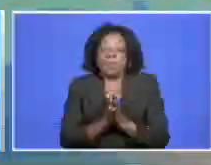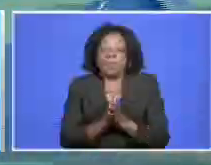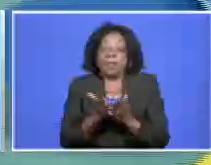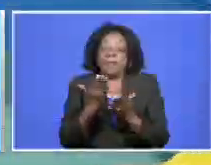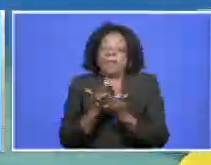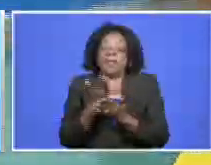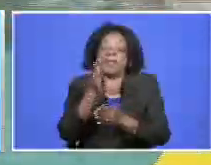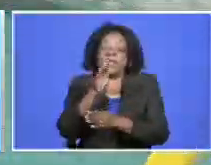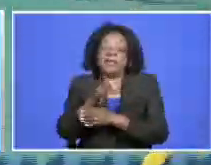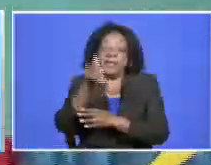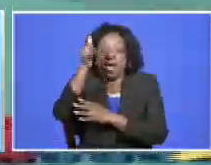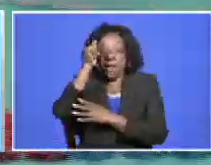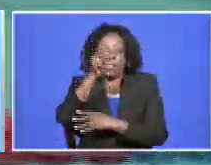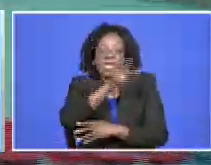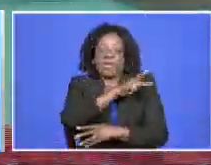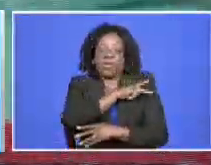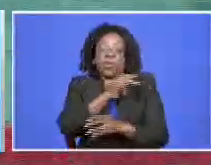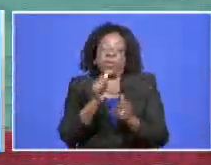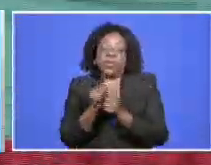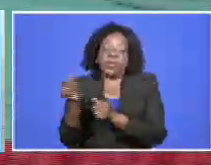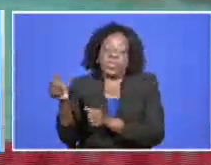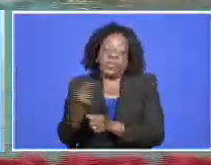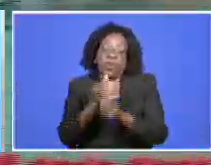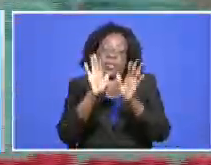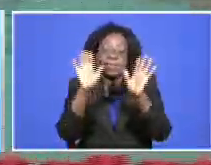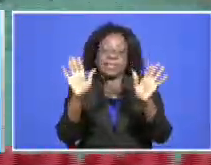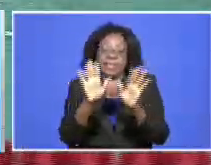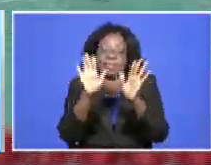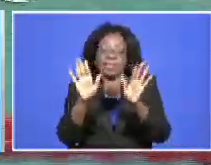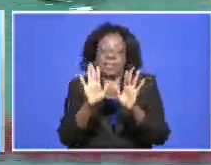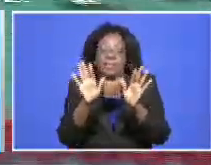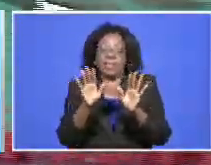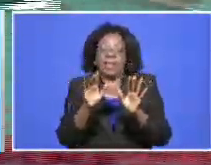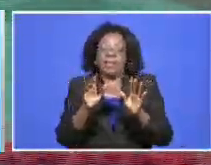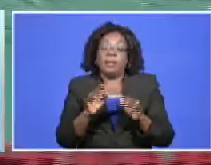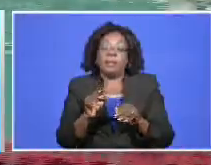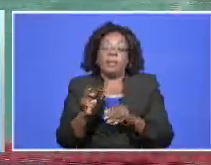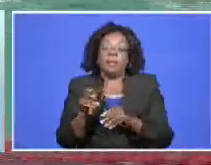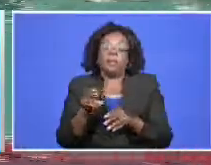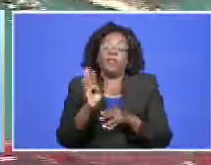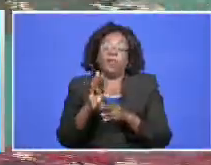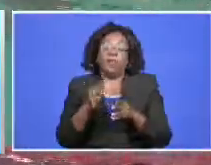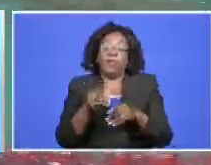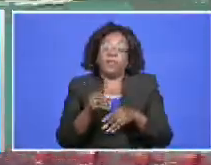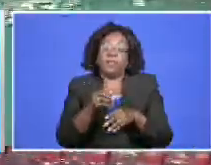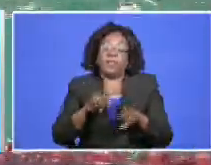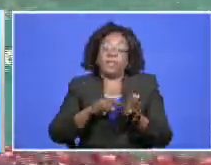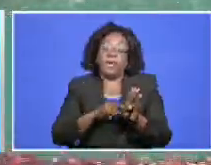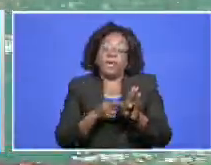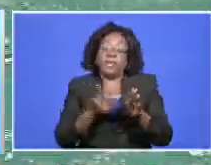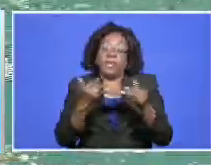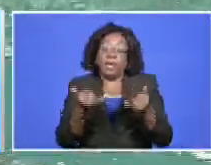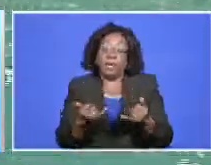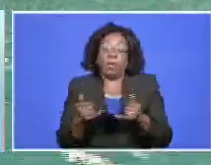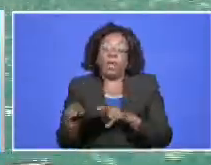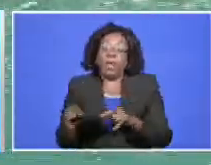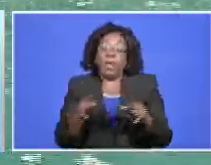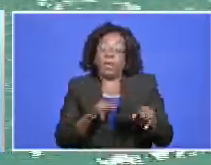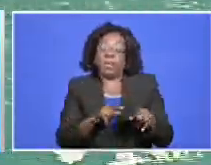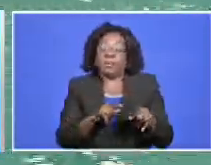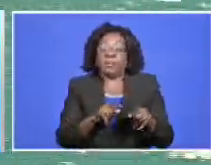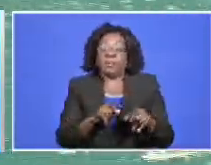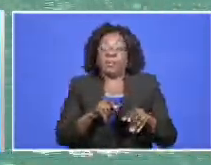Good evening, Bahamas. I'm Amajal Knowles with your Sunday Sports. Well, the road to the four-peat starts now. Earlier today, the Bahamas